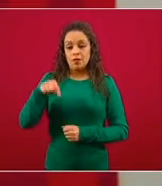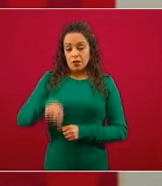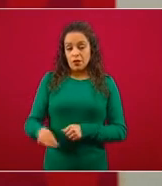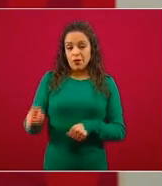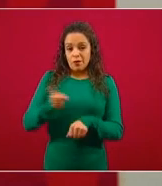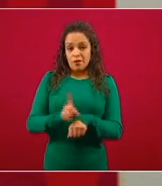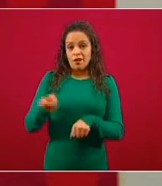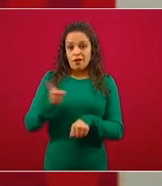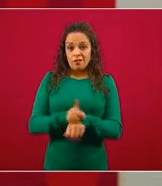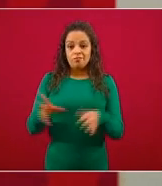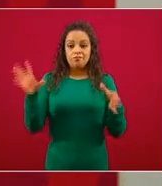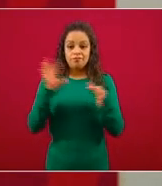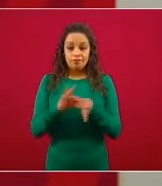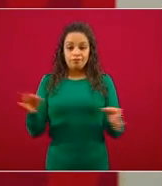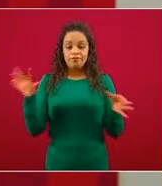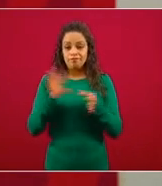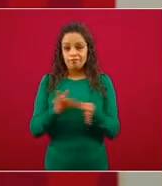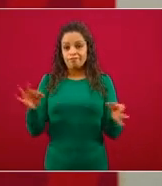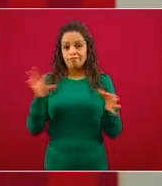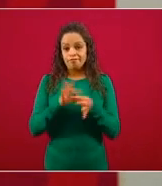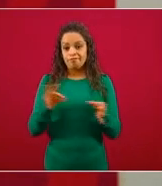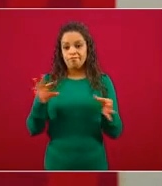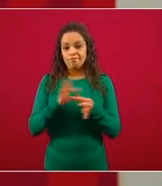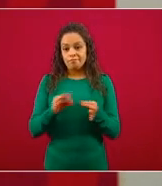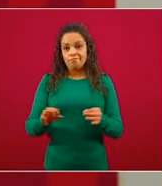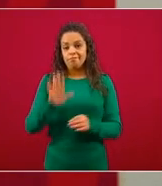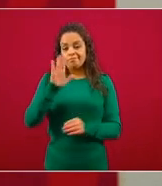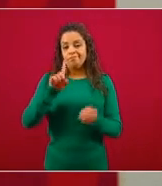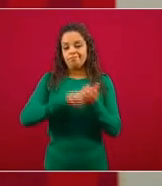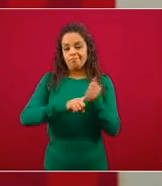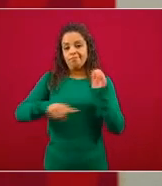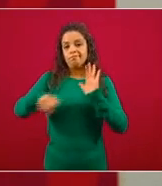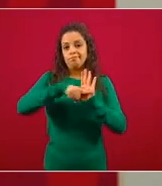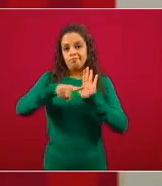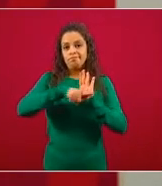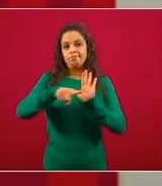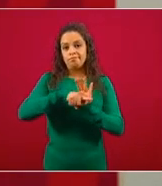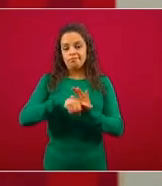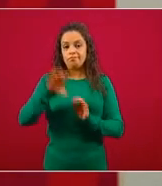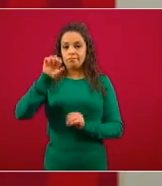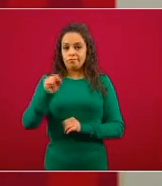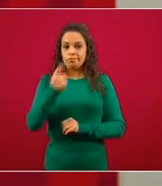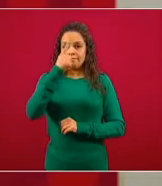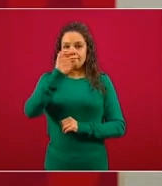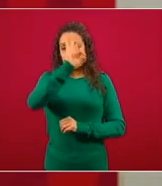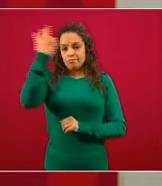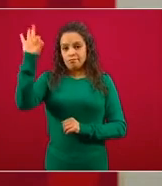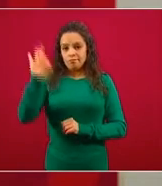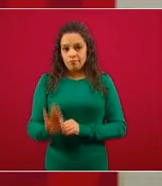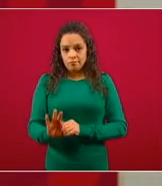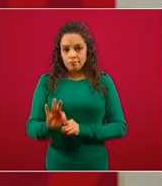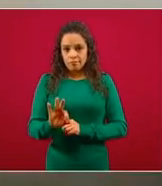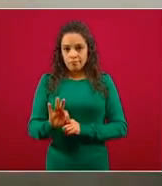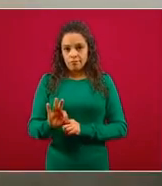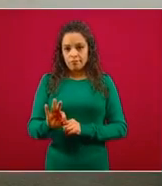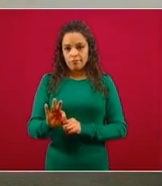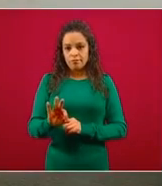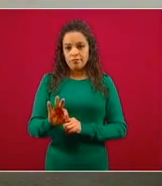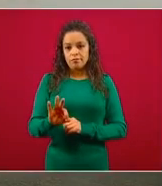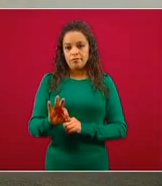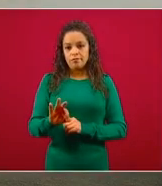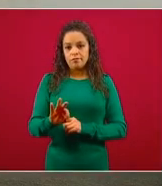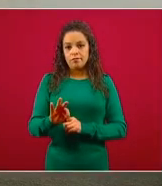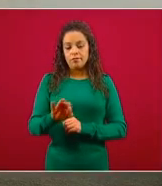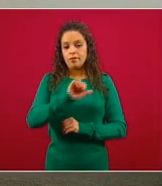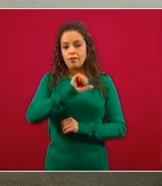each day here, which we have called the negative network, which represents 61% of hospital